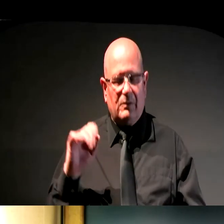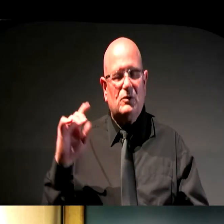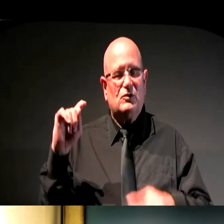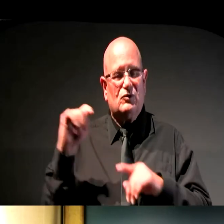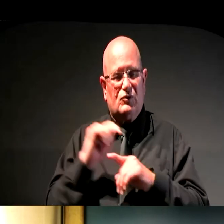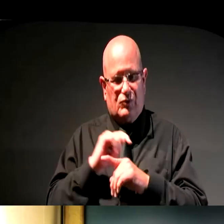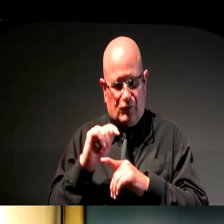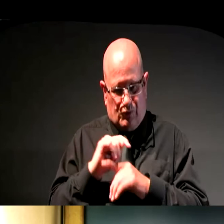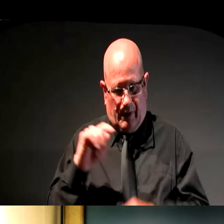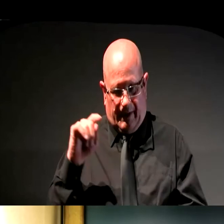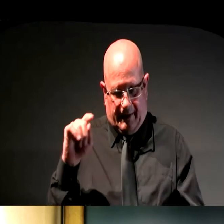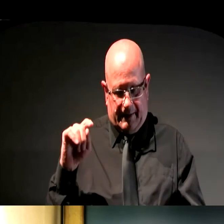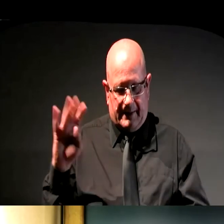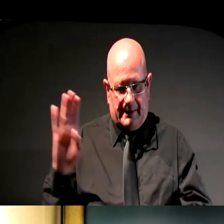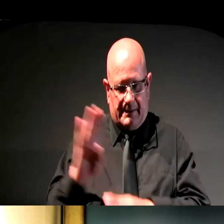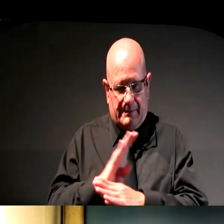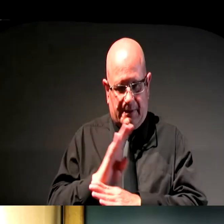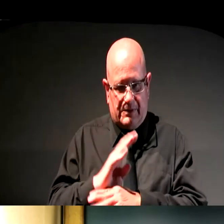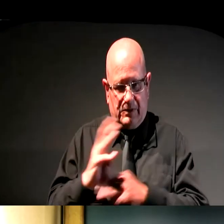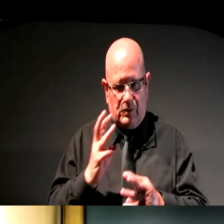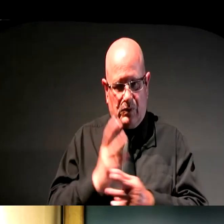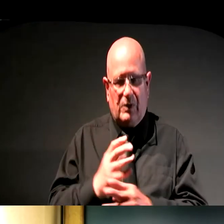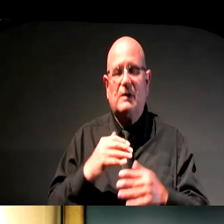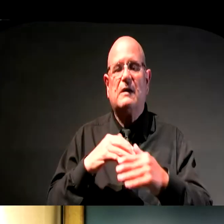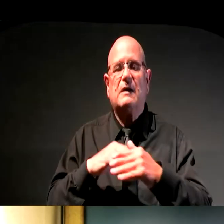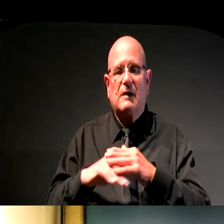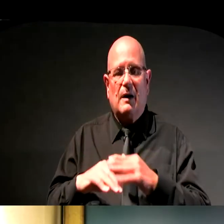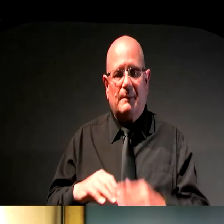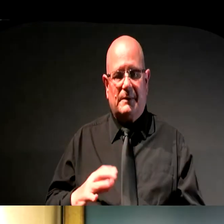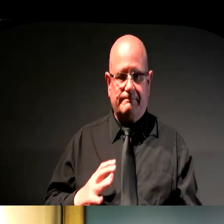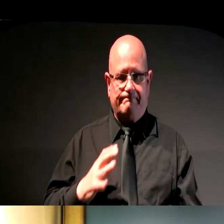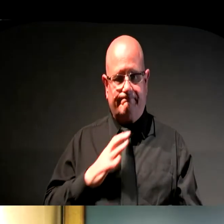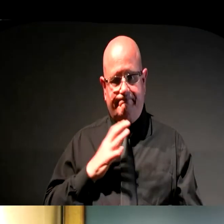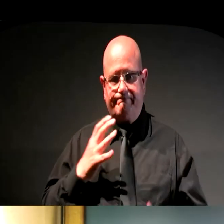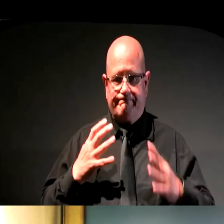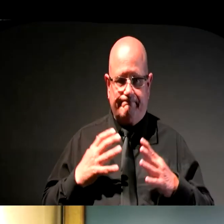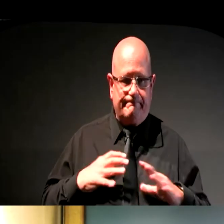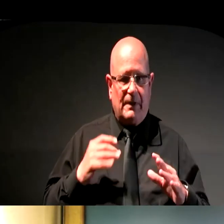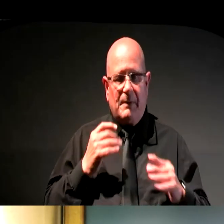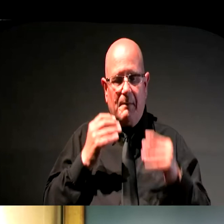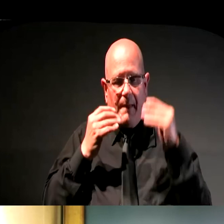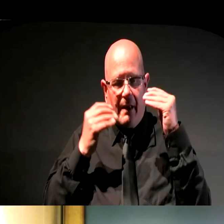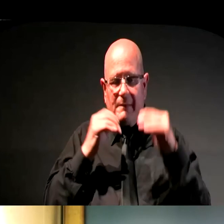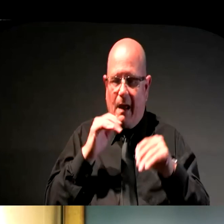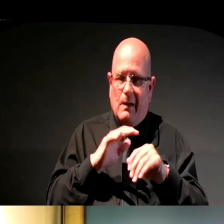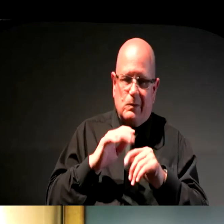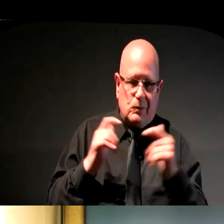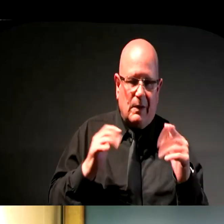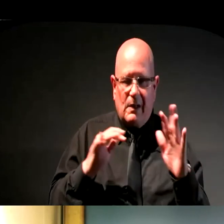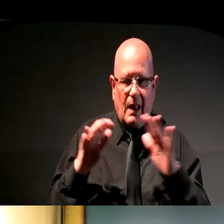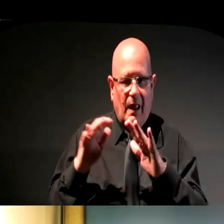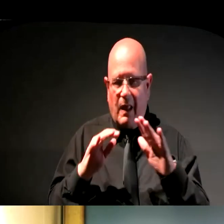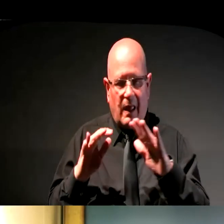woman going into the business field that I need to walk in professionally dressed, but not too stuffy, a little bit of makeup, but not too much, a little bit of perfume, but not too